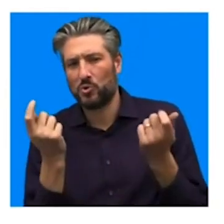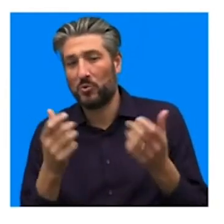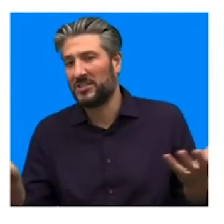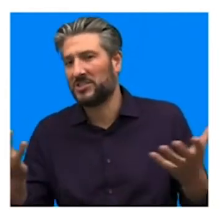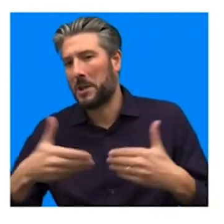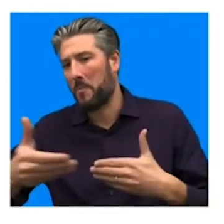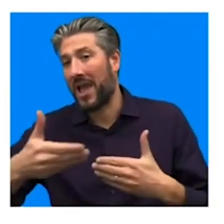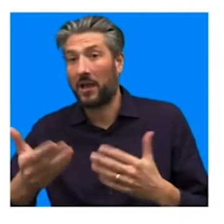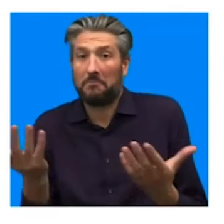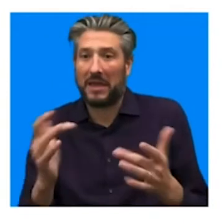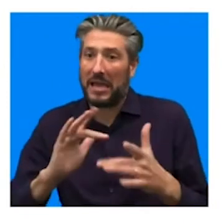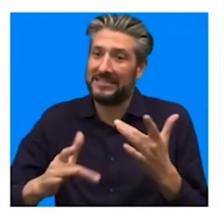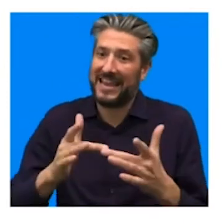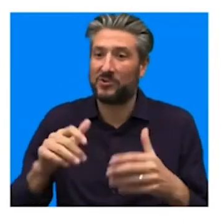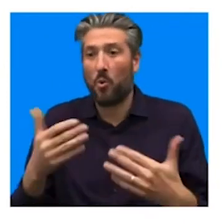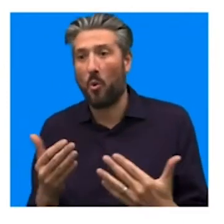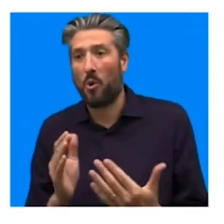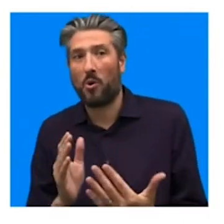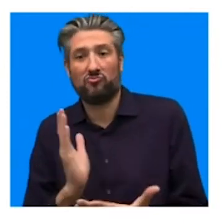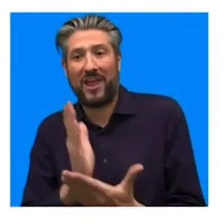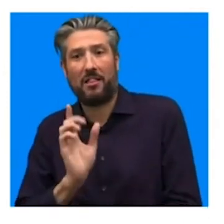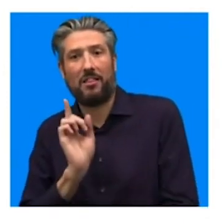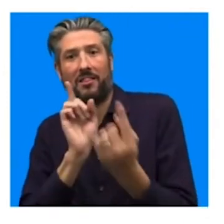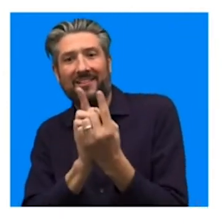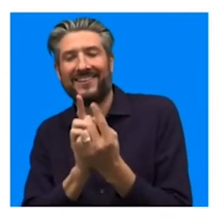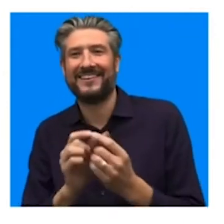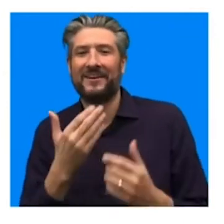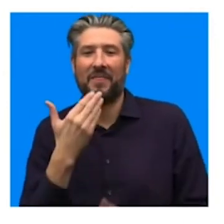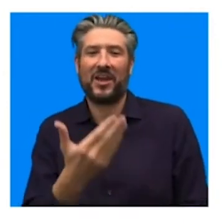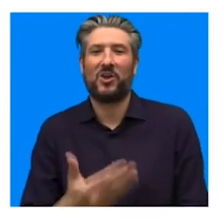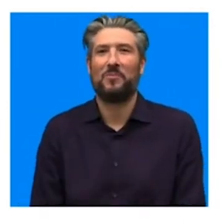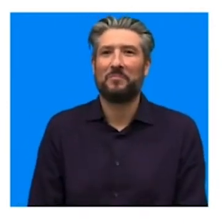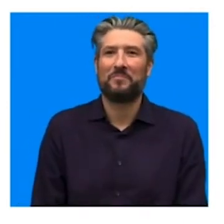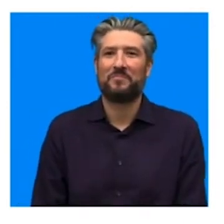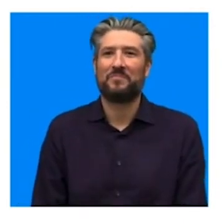not in face-to-face. So thank you very much. Thank you.